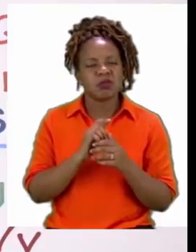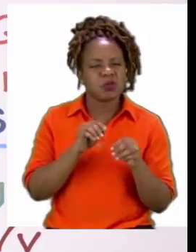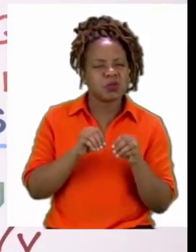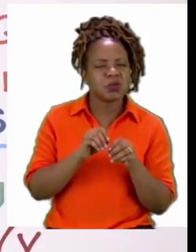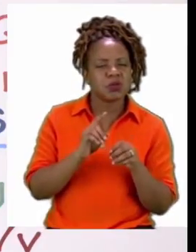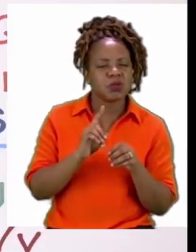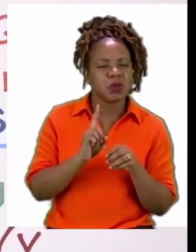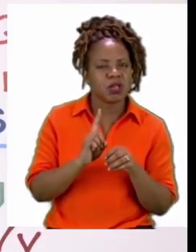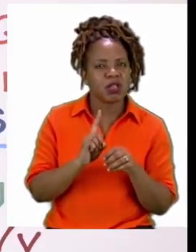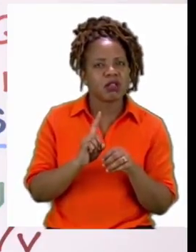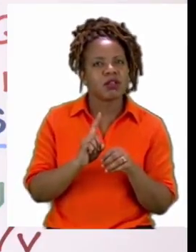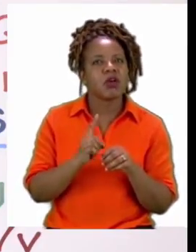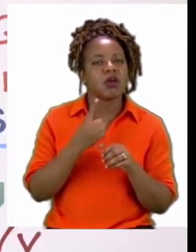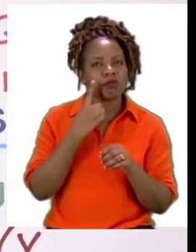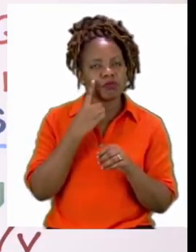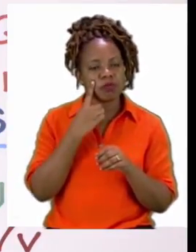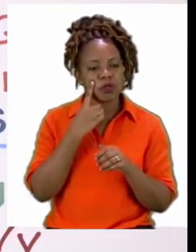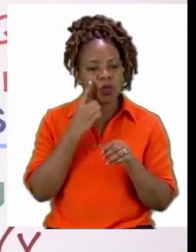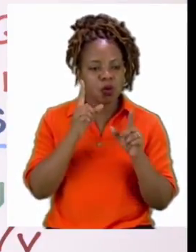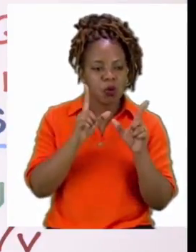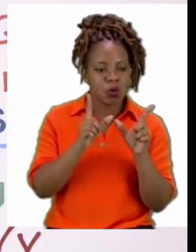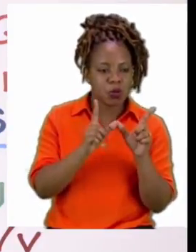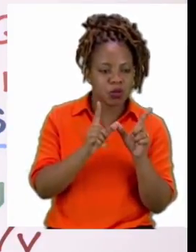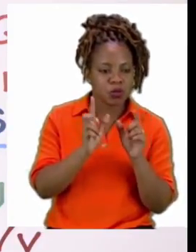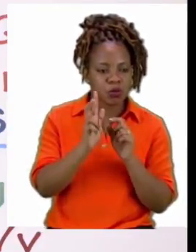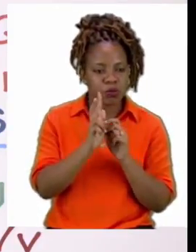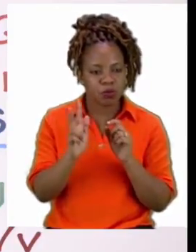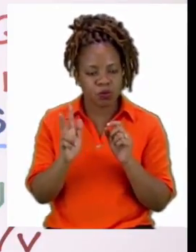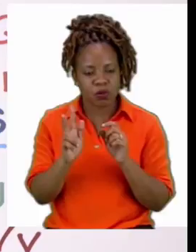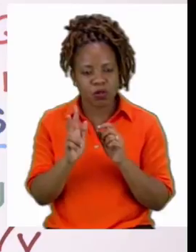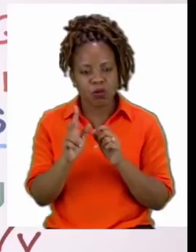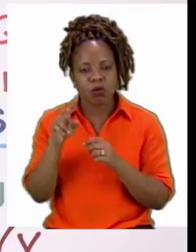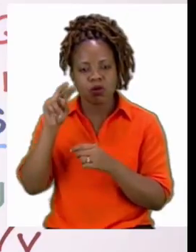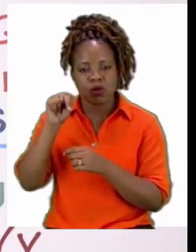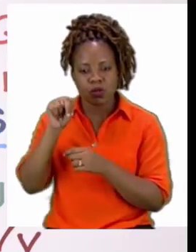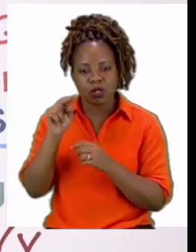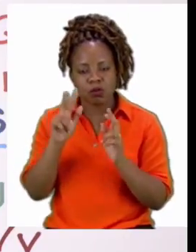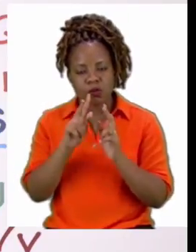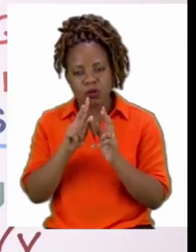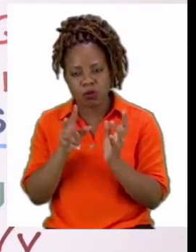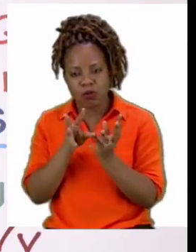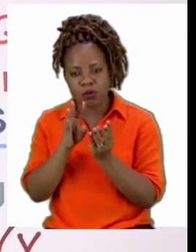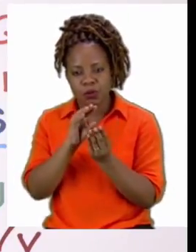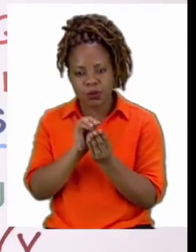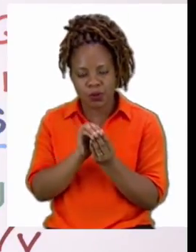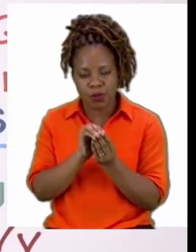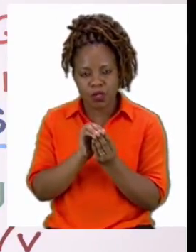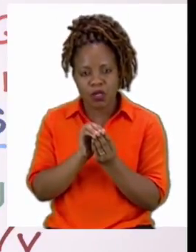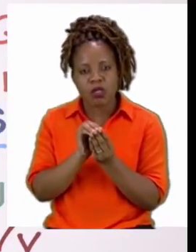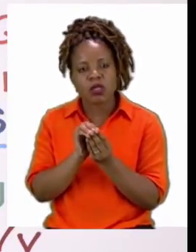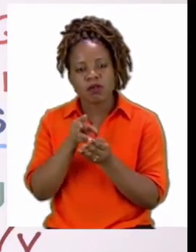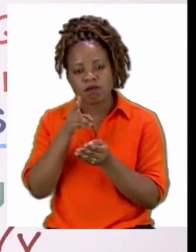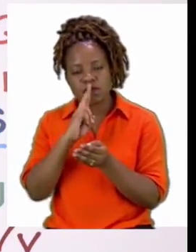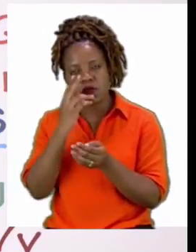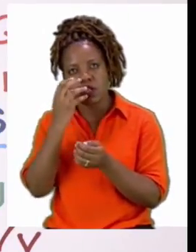from the total passengers to the ones that were left landing in Rundu. For the rest of the story sums, I want you to